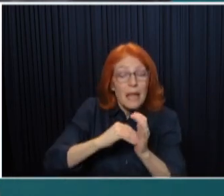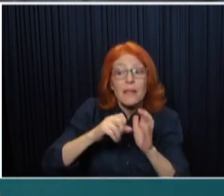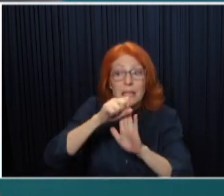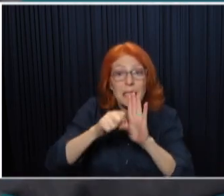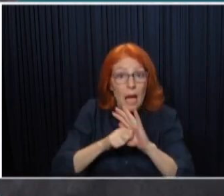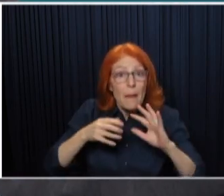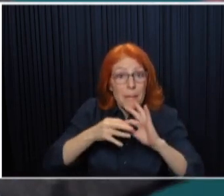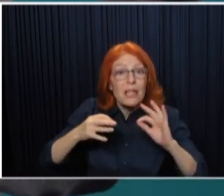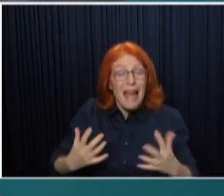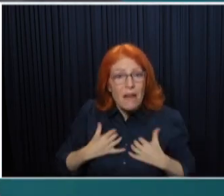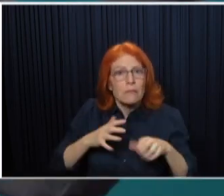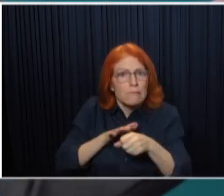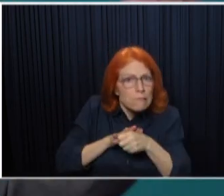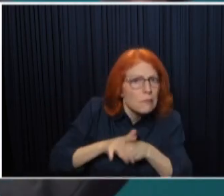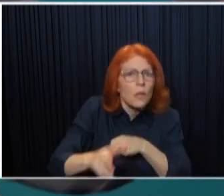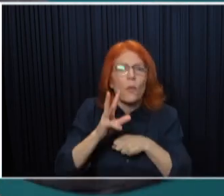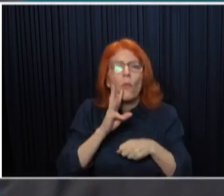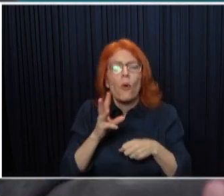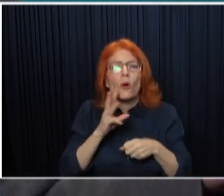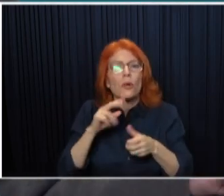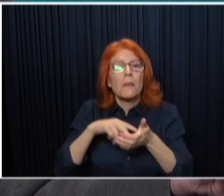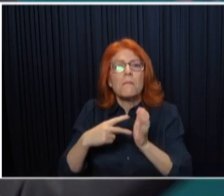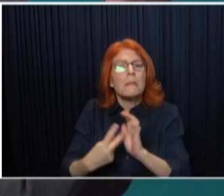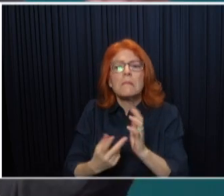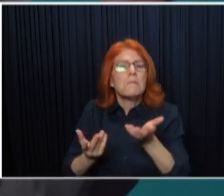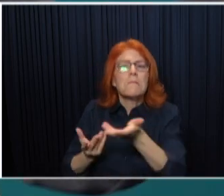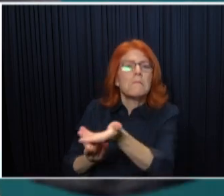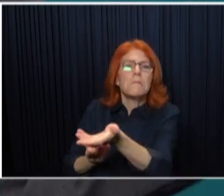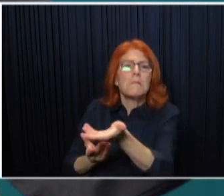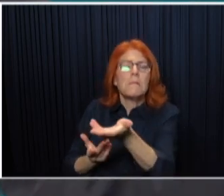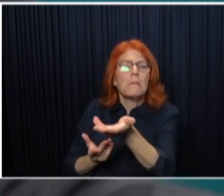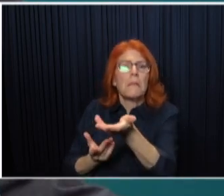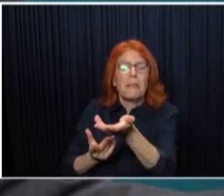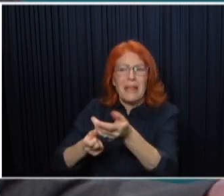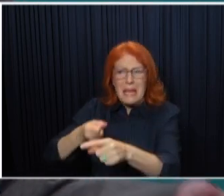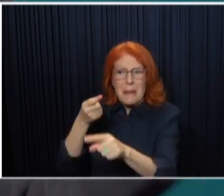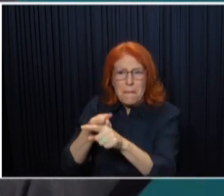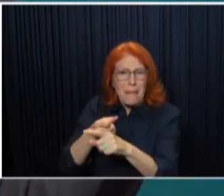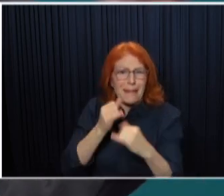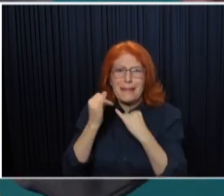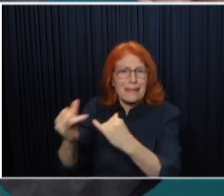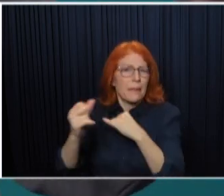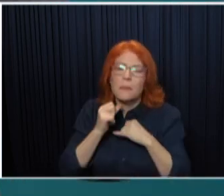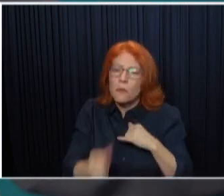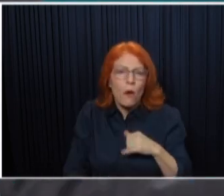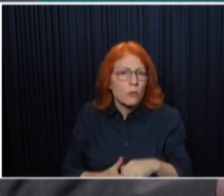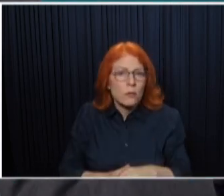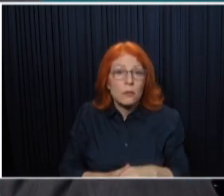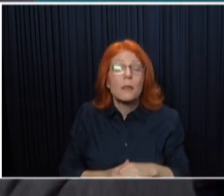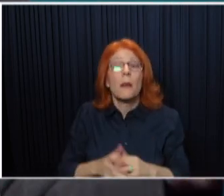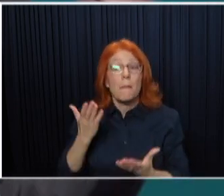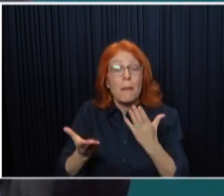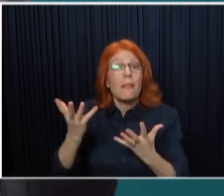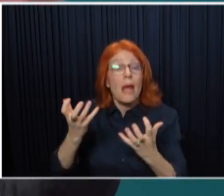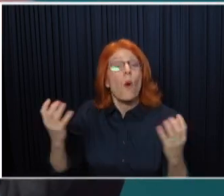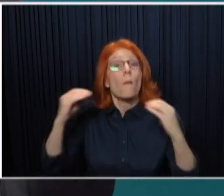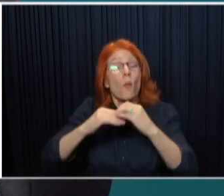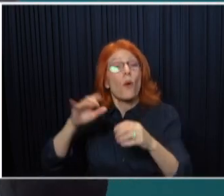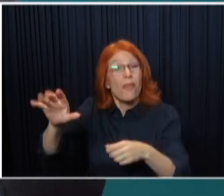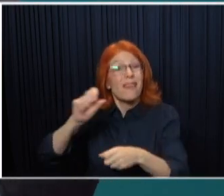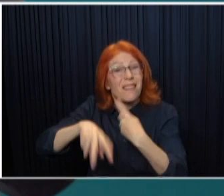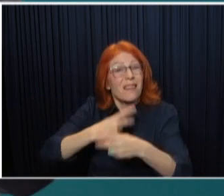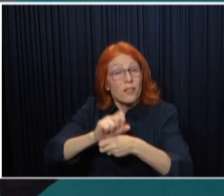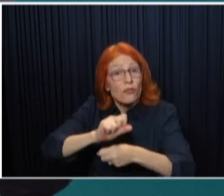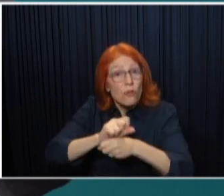said that have a lot of water, that's not necessarily going to be the same impact over there. They may want more of those jobs. It also depends